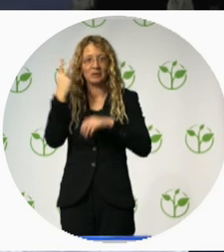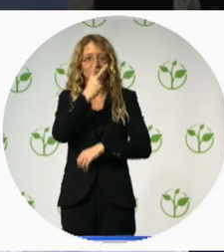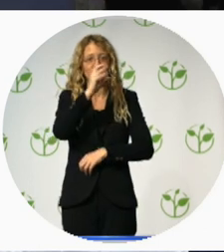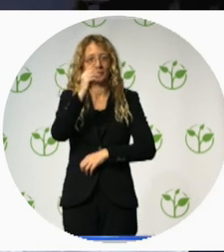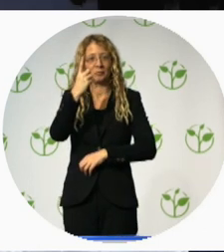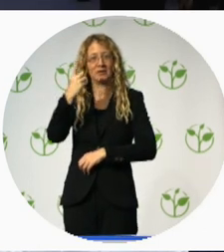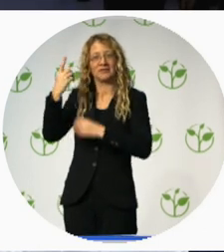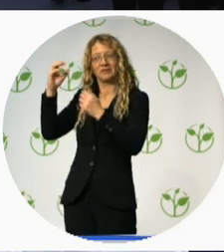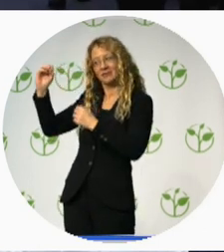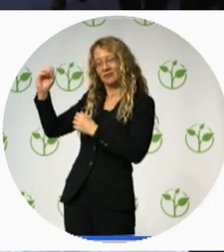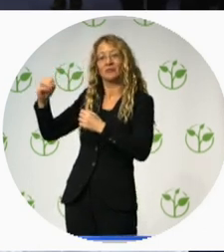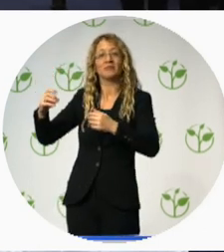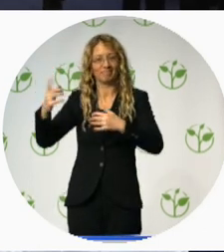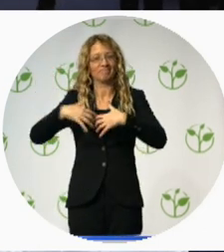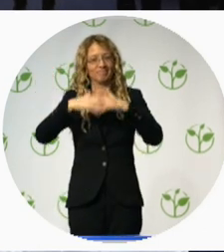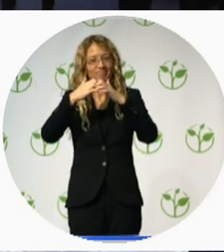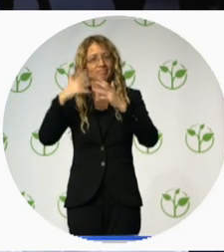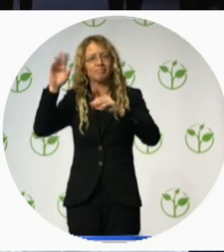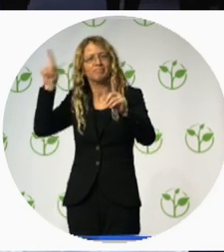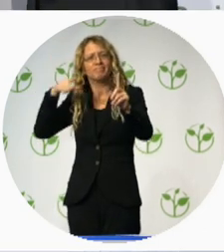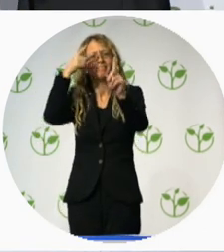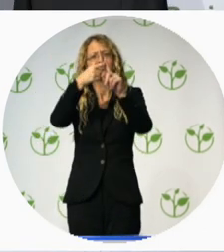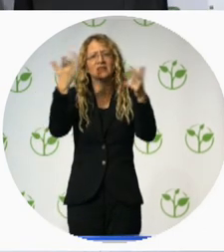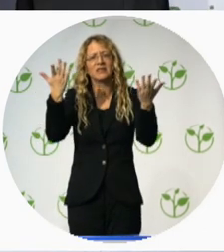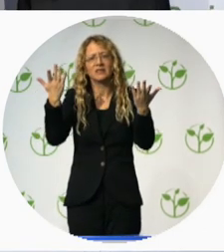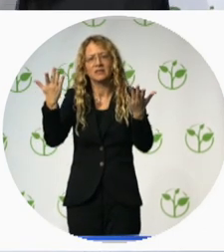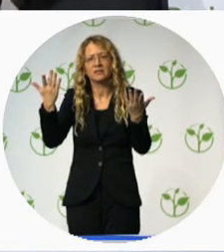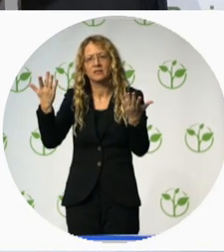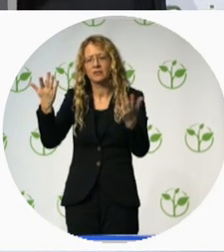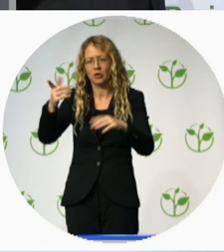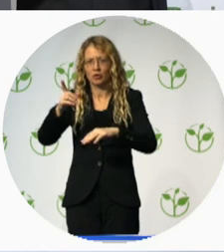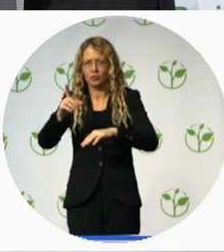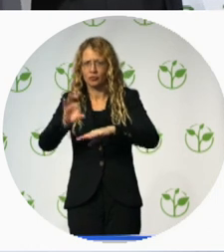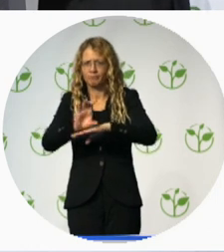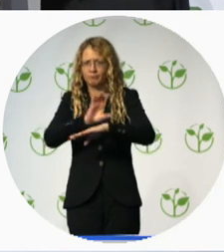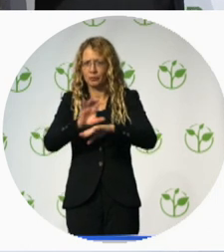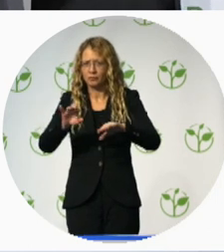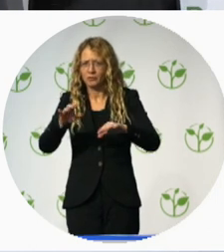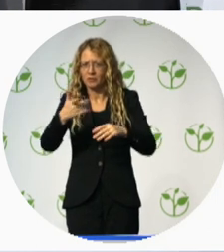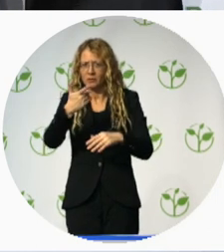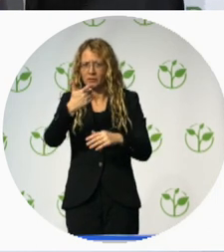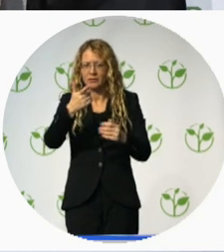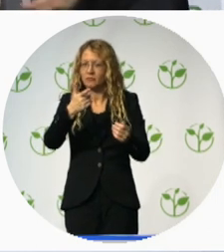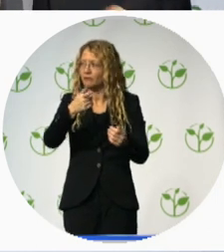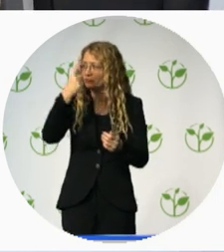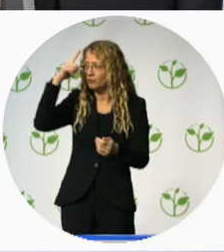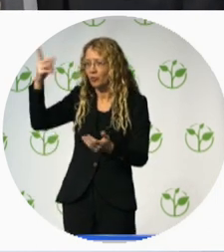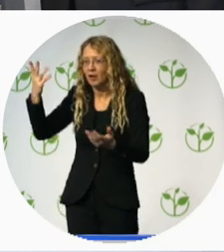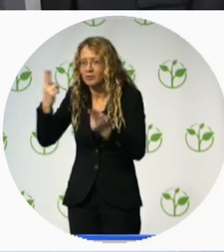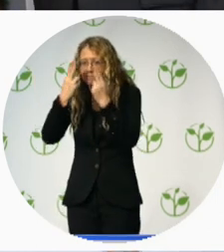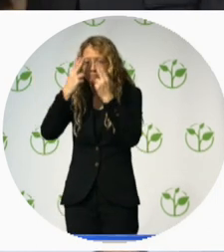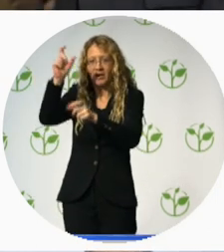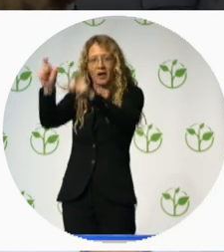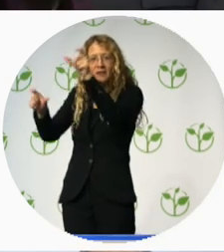mission to use advanced computer technology to help the visually impaired. Orcam's MyEye is a portable